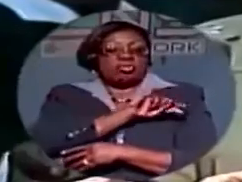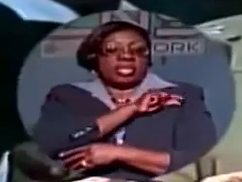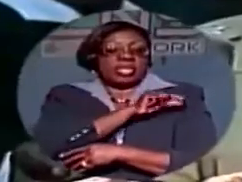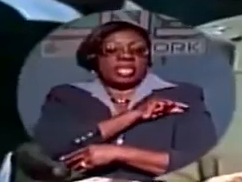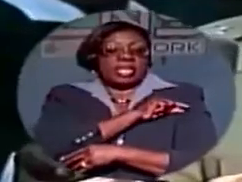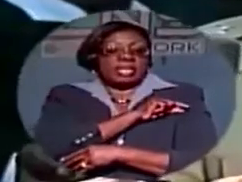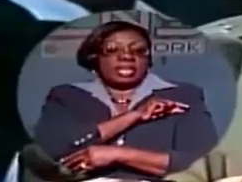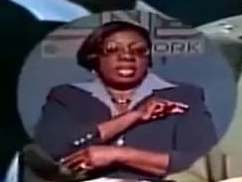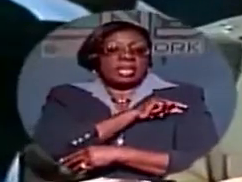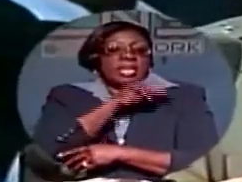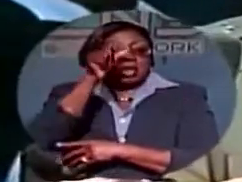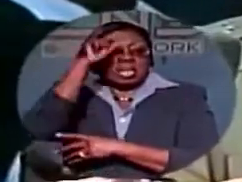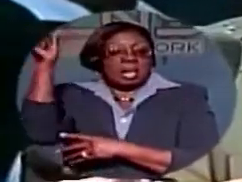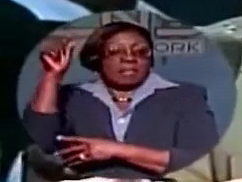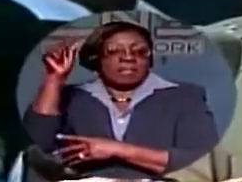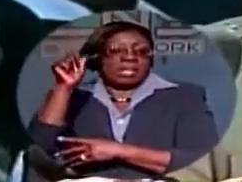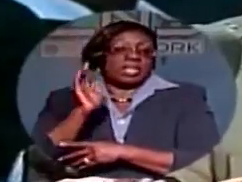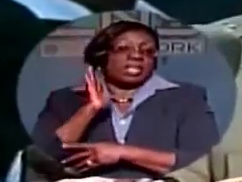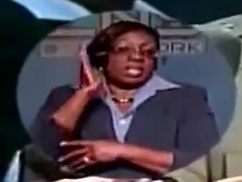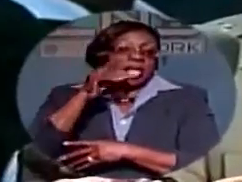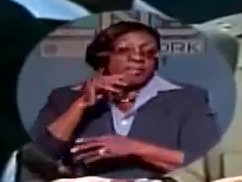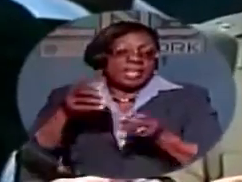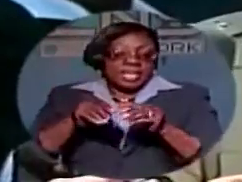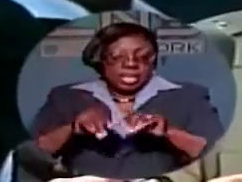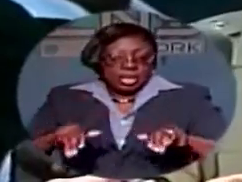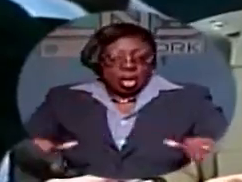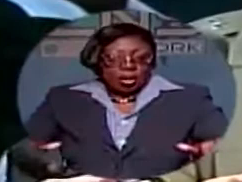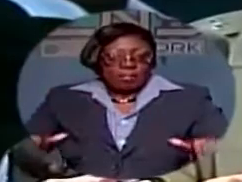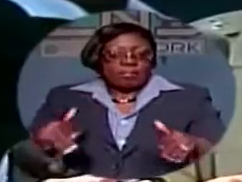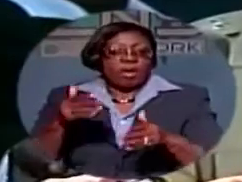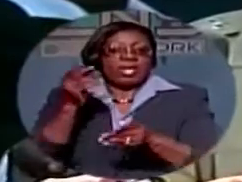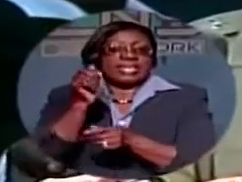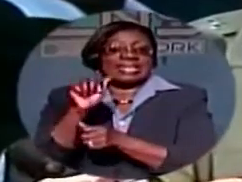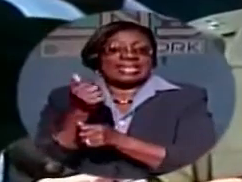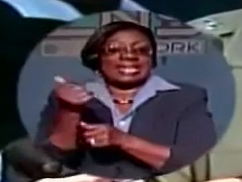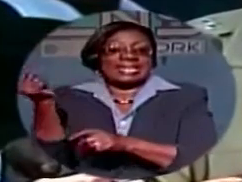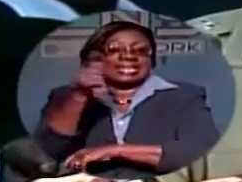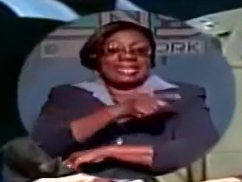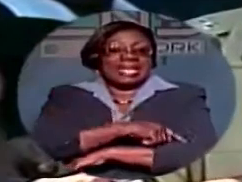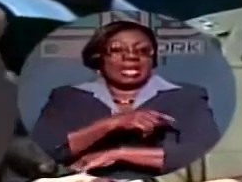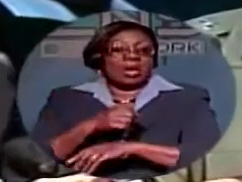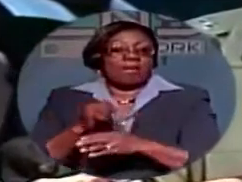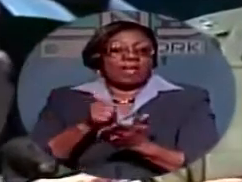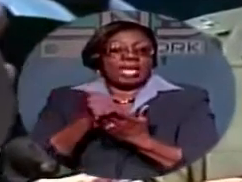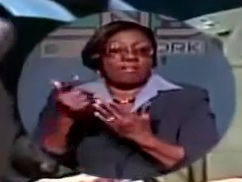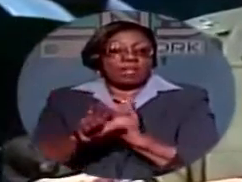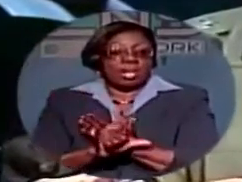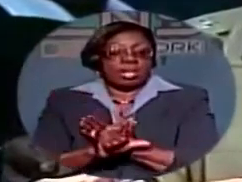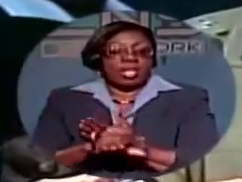shall be and is hereby dissolved on the 10th day of April,